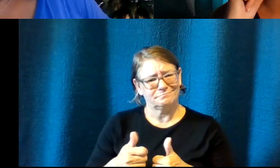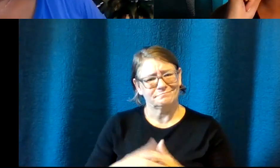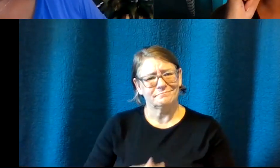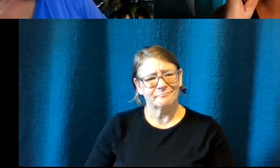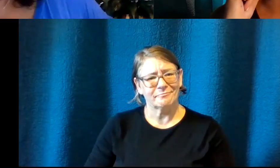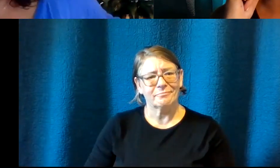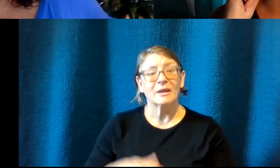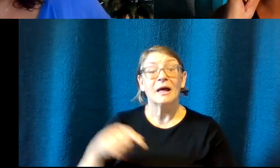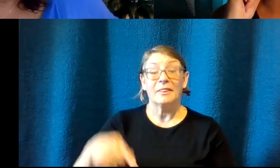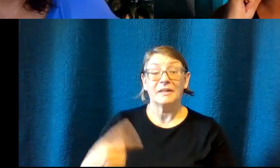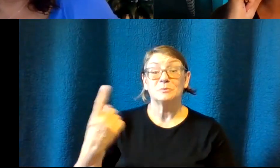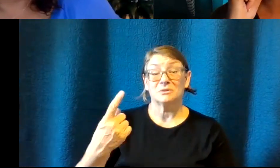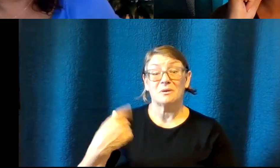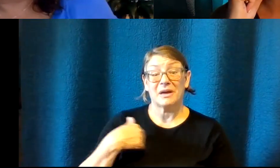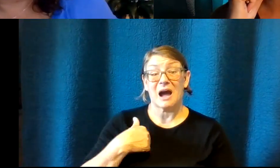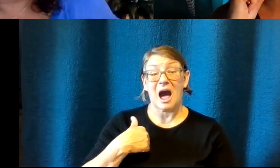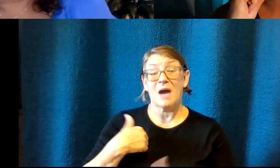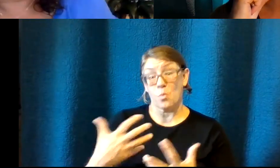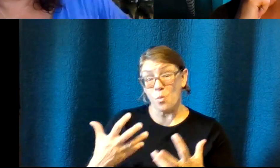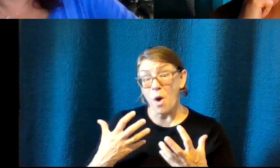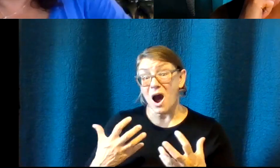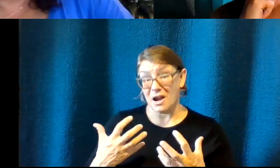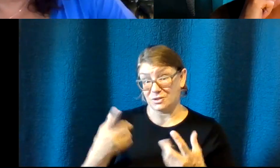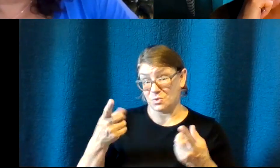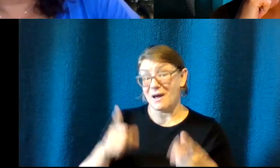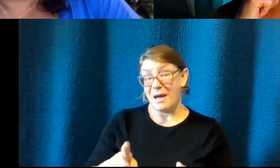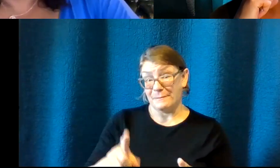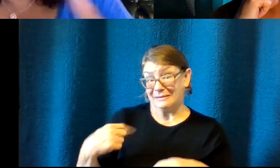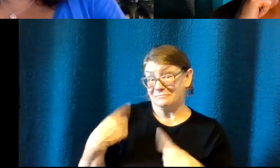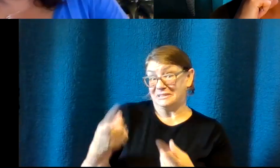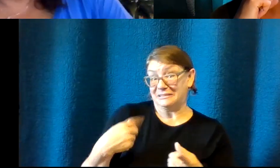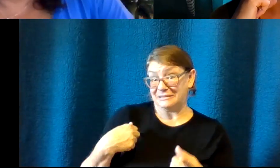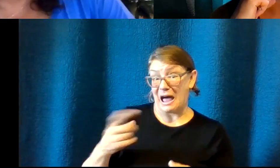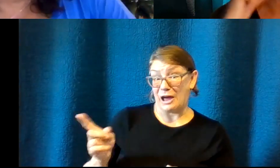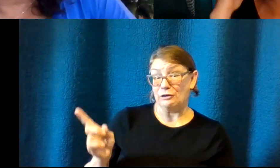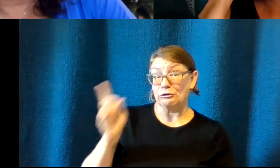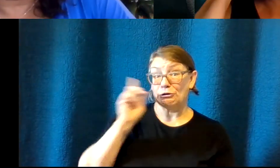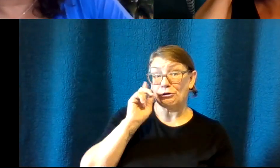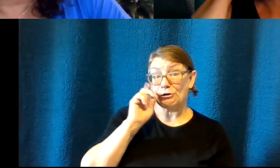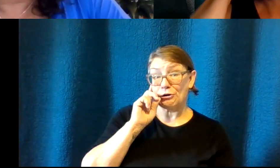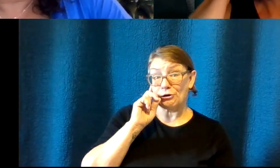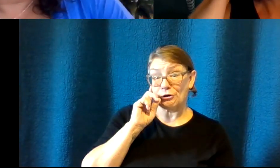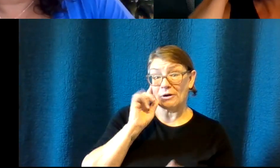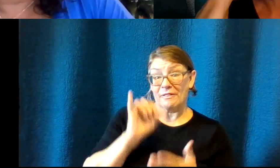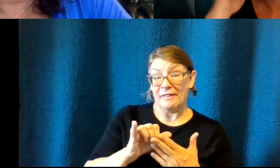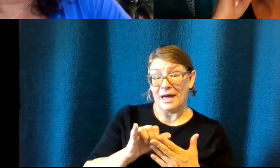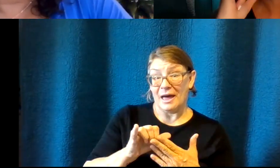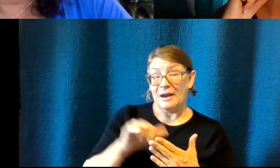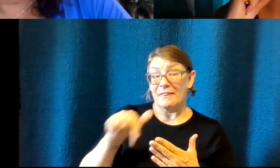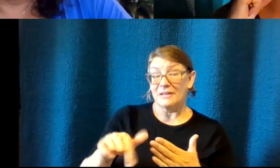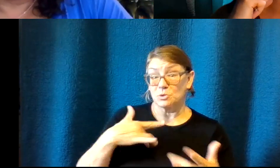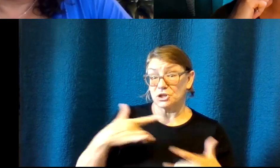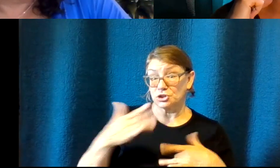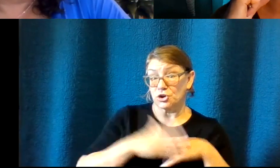This was something that I had wanted to happen since I initially heard, being a member of the committee, that this was a concern.